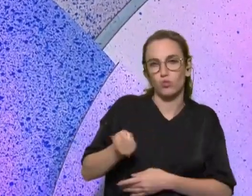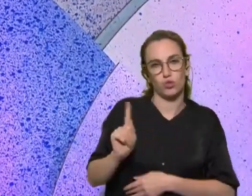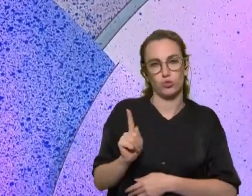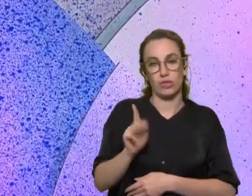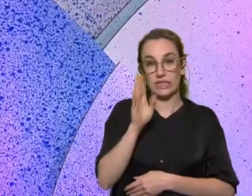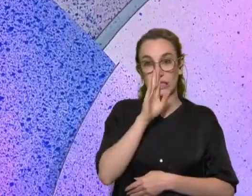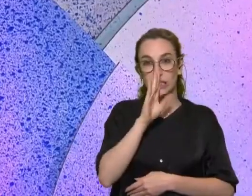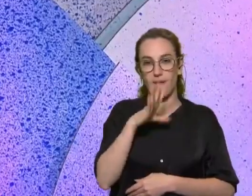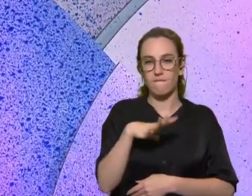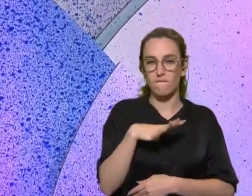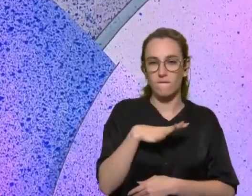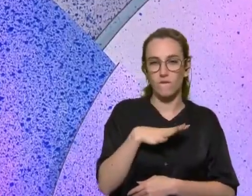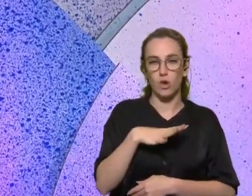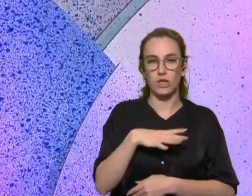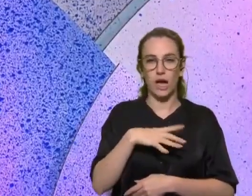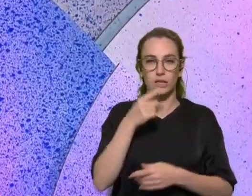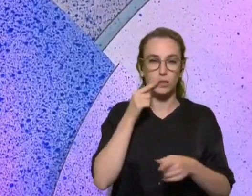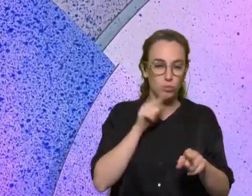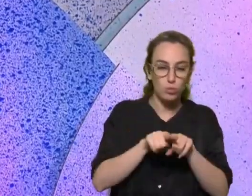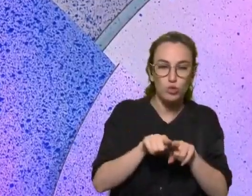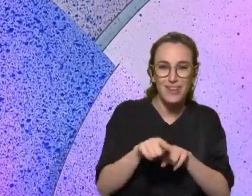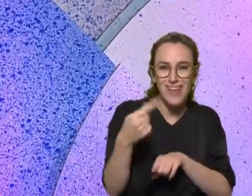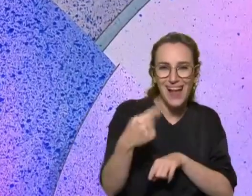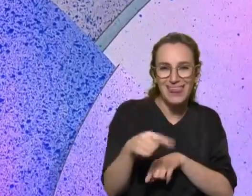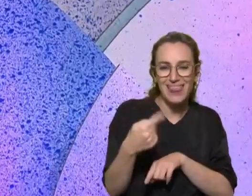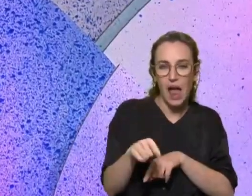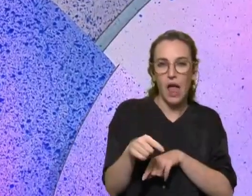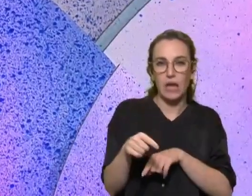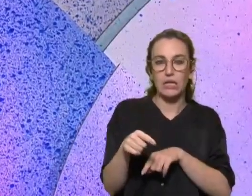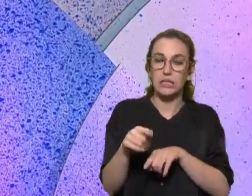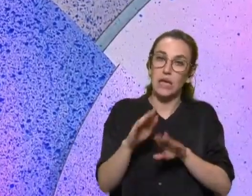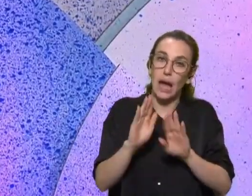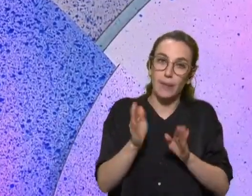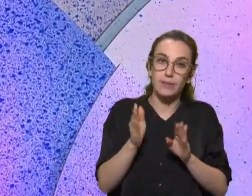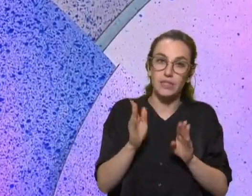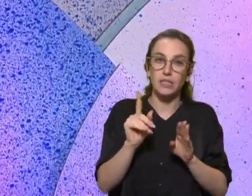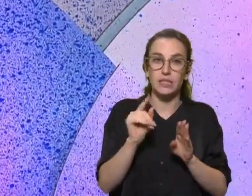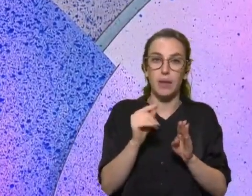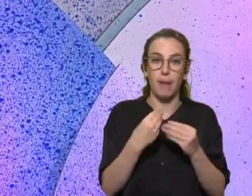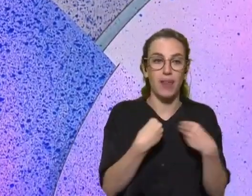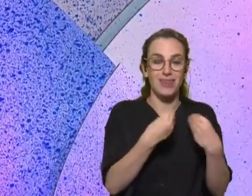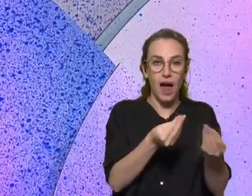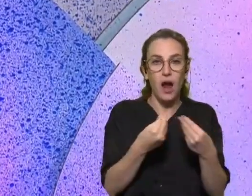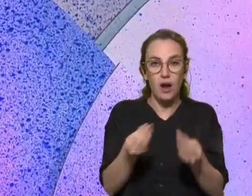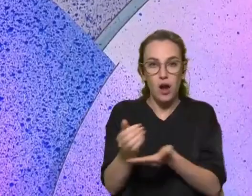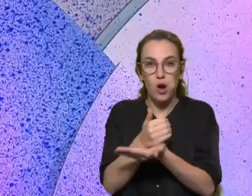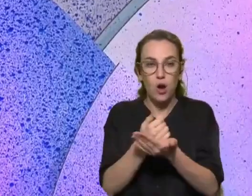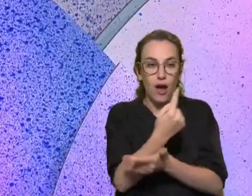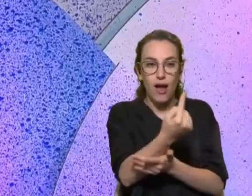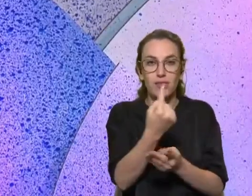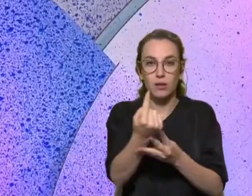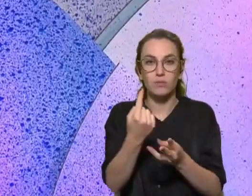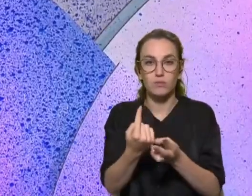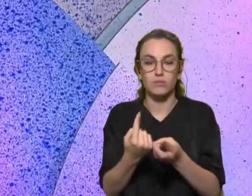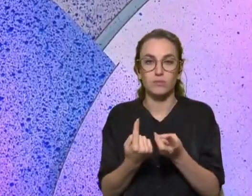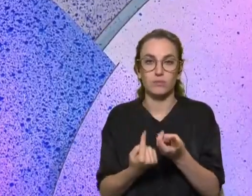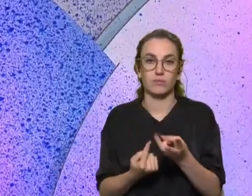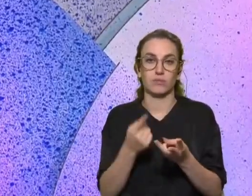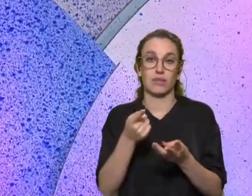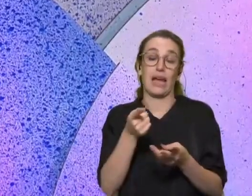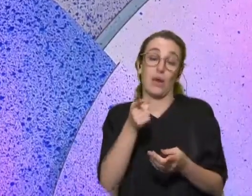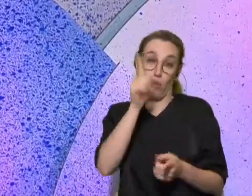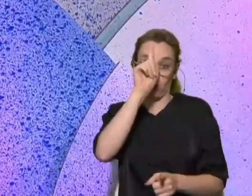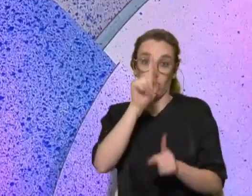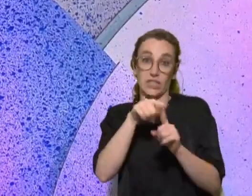resources or budget. It's a political will to do this, and the resources have been allocated to each one of this. And so we're